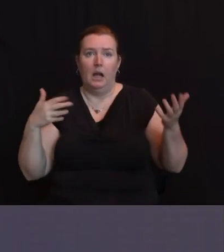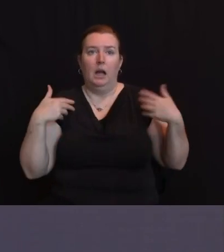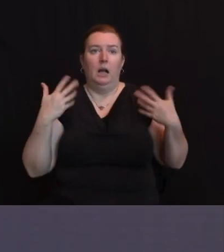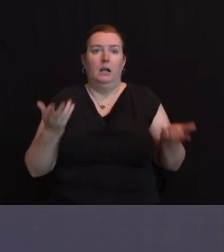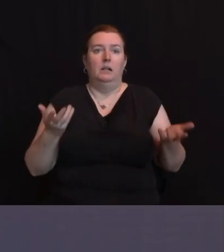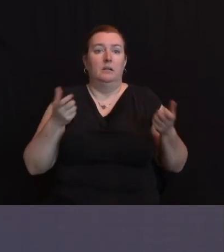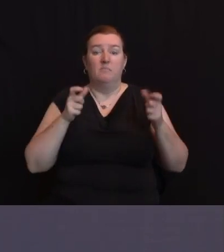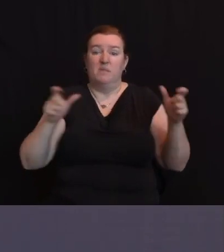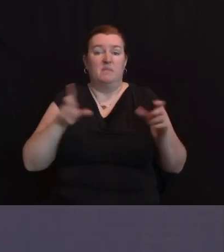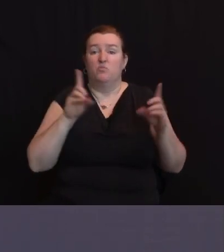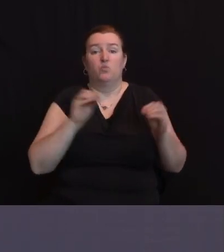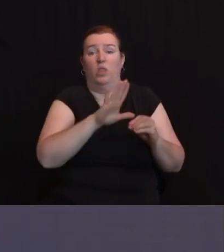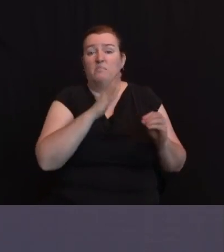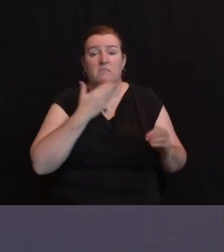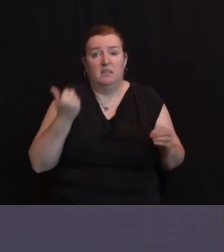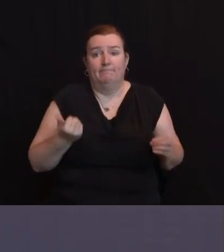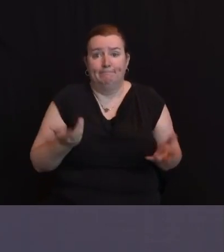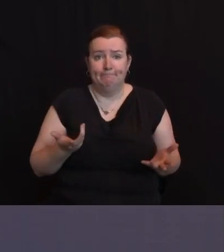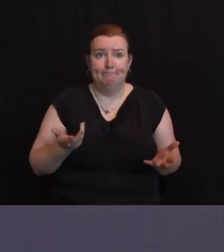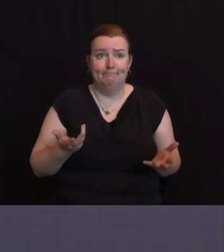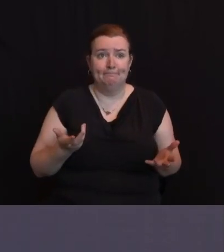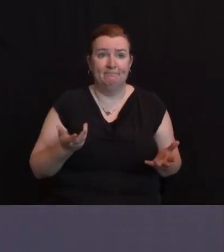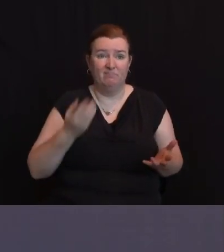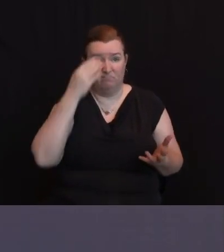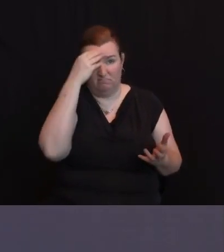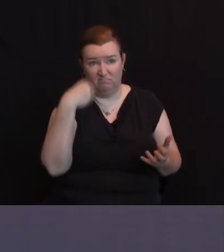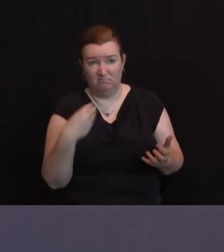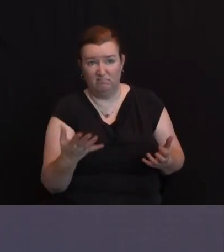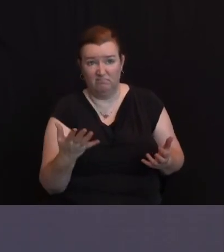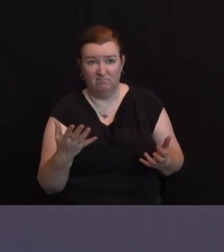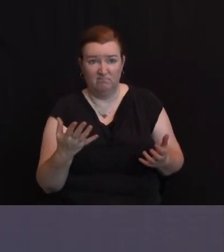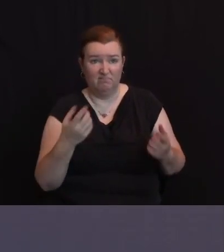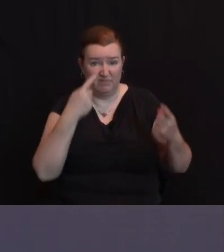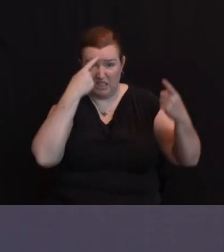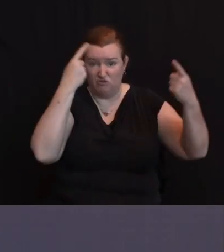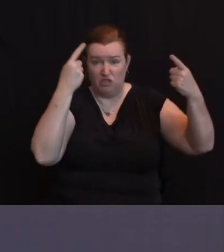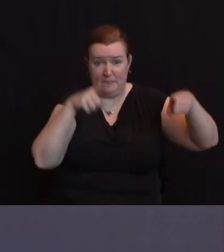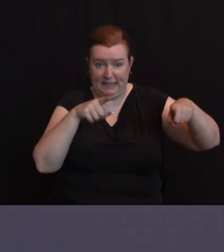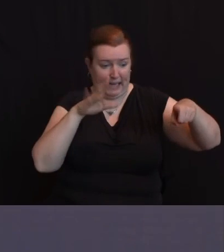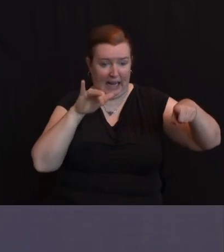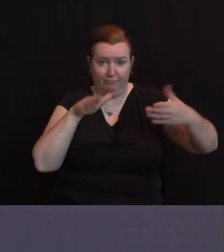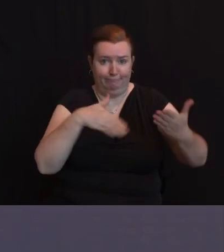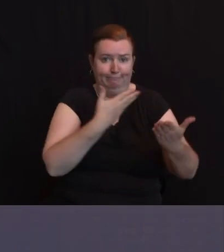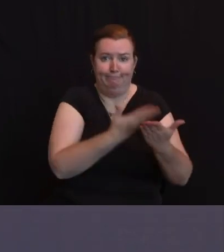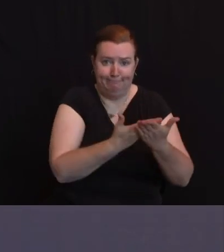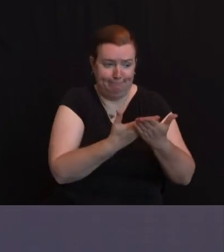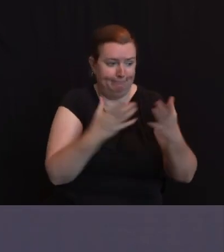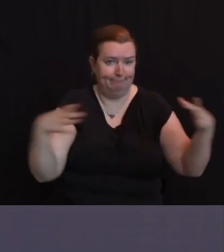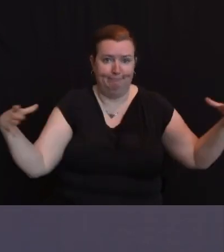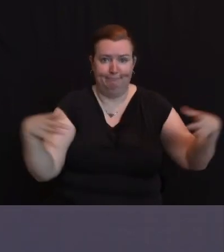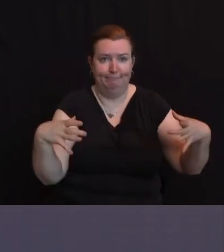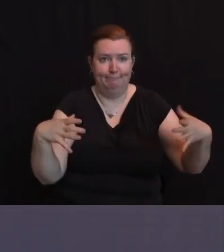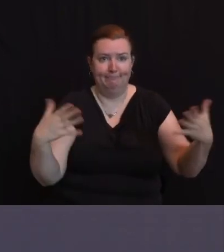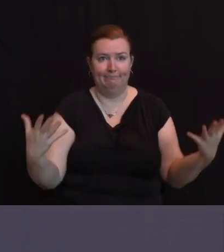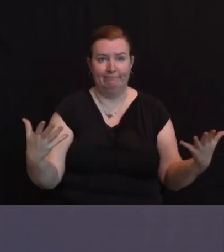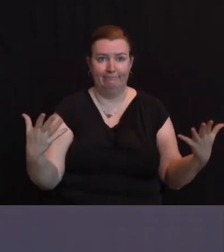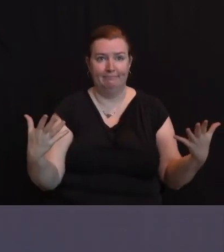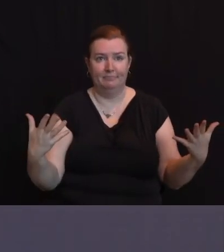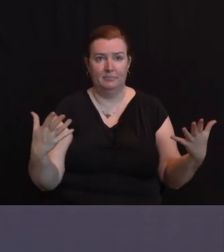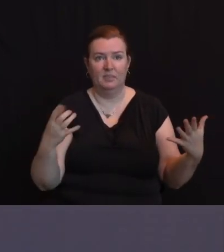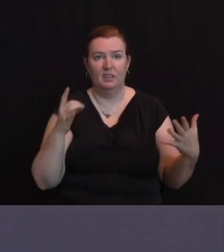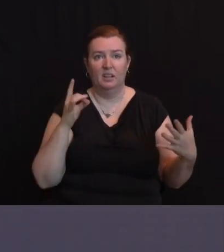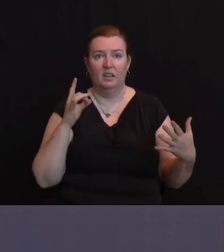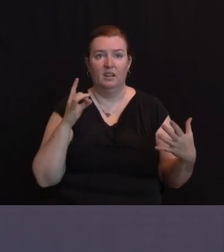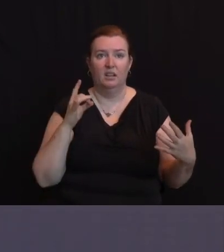tell, but there's no deal in the offing as far as I can see. God willing that there is a deal. I just reiterate, we